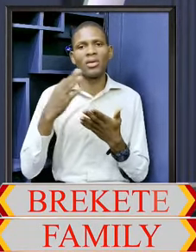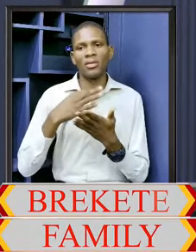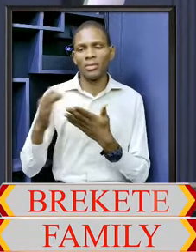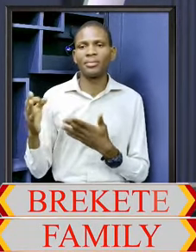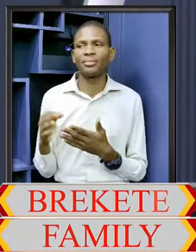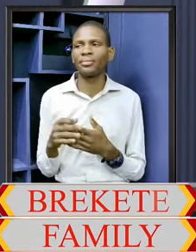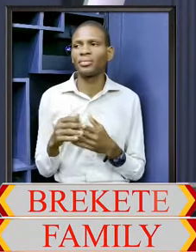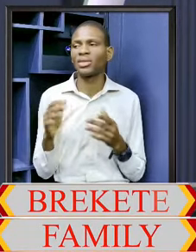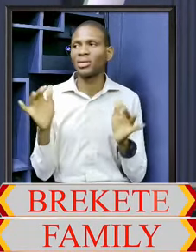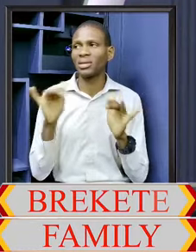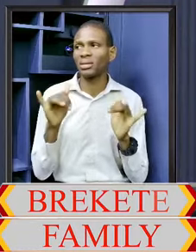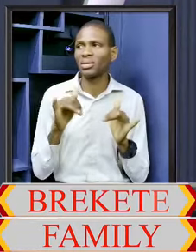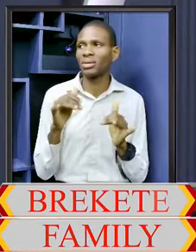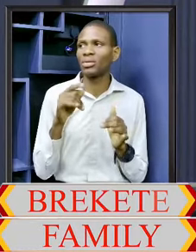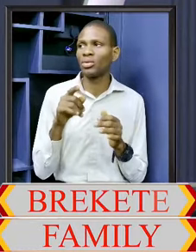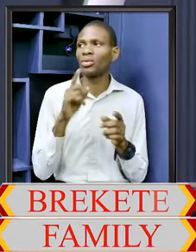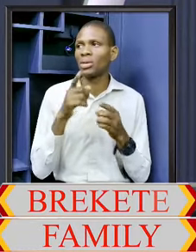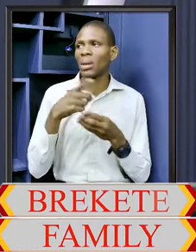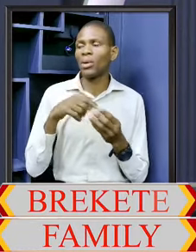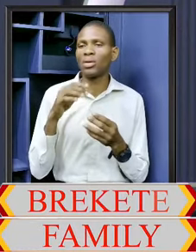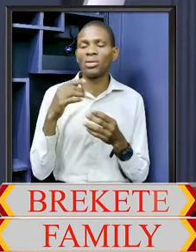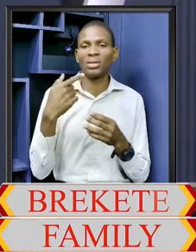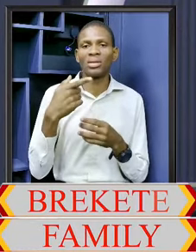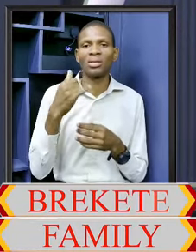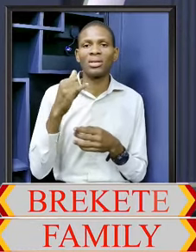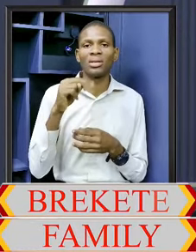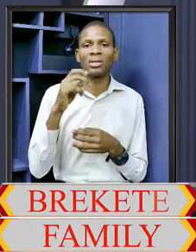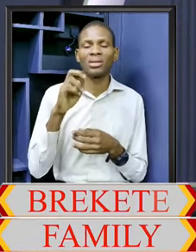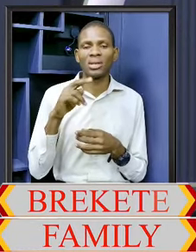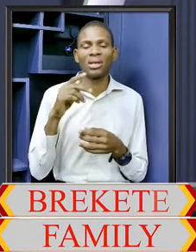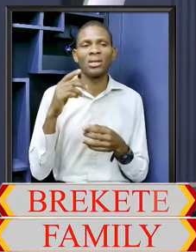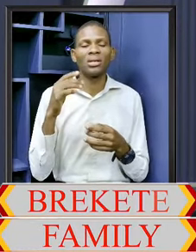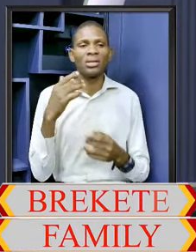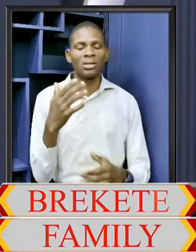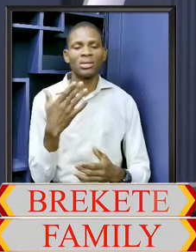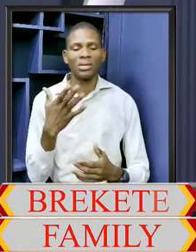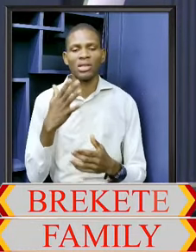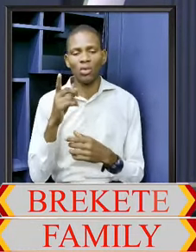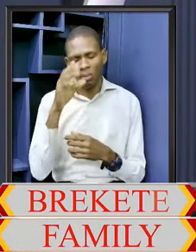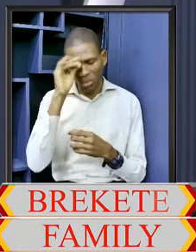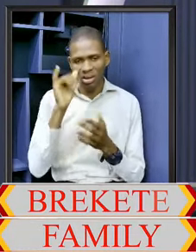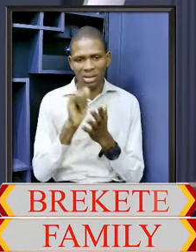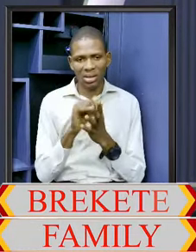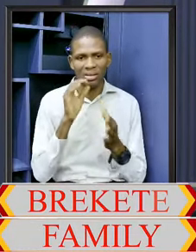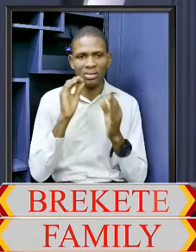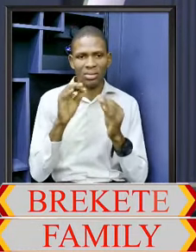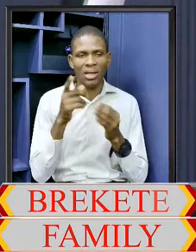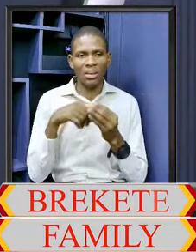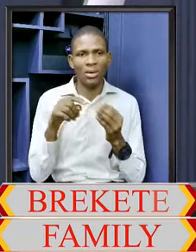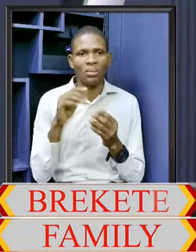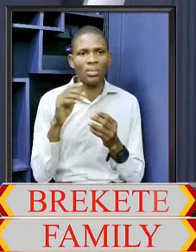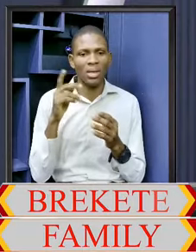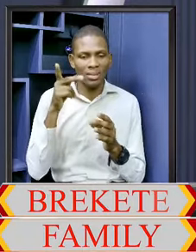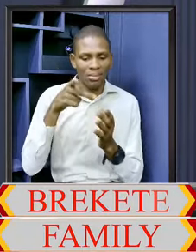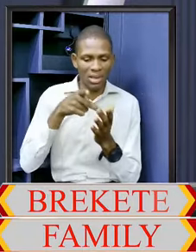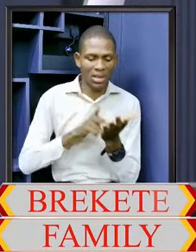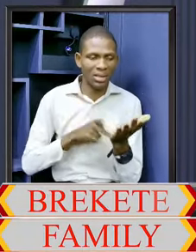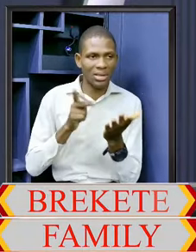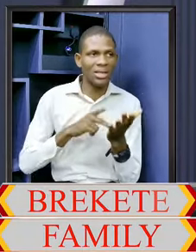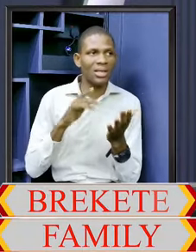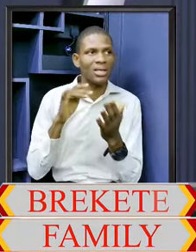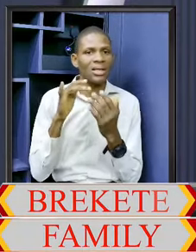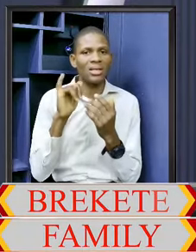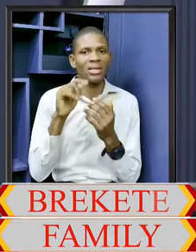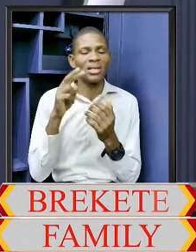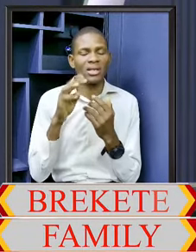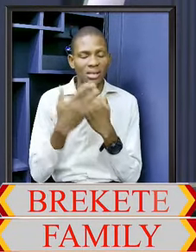understand? Yes, sir. The same thing now, they talk about ginger. You get one young man where they teach people about planting yam. The day where they talk with me, an ordinary president link him to